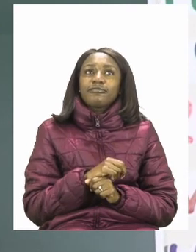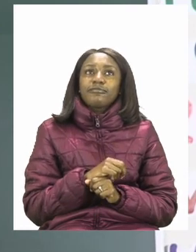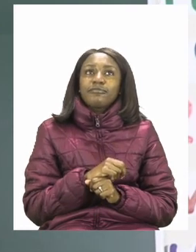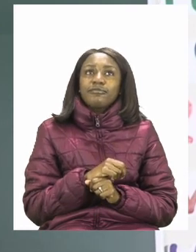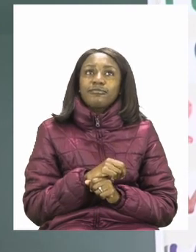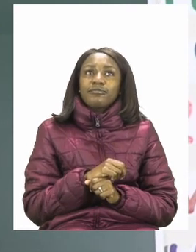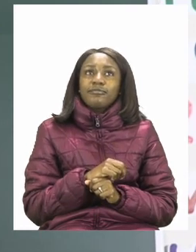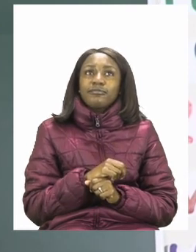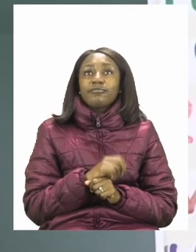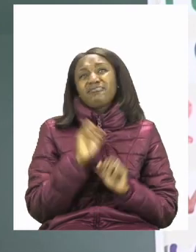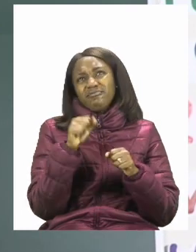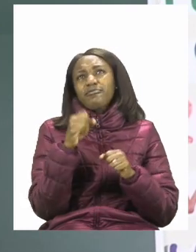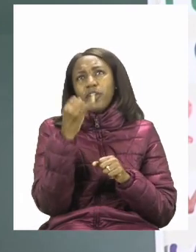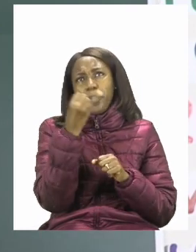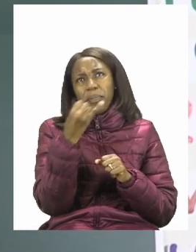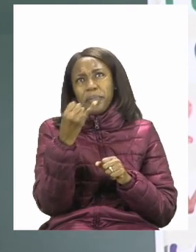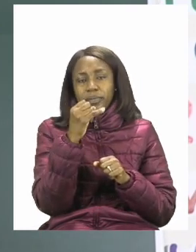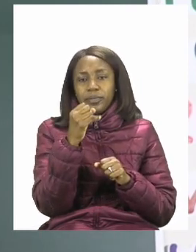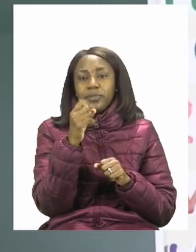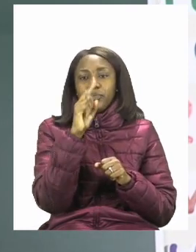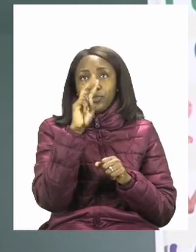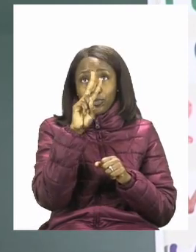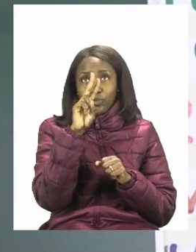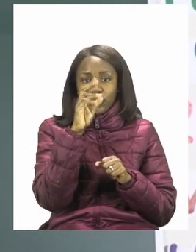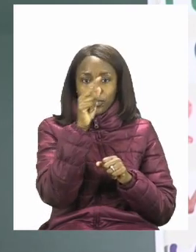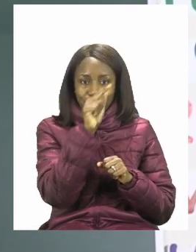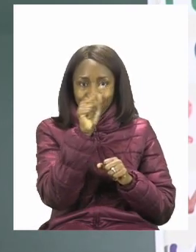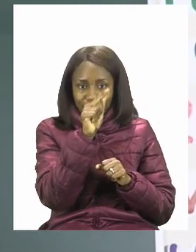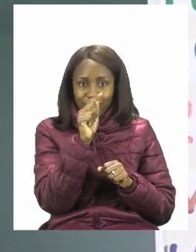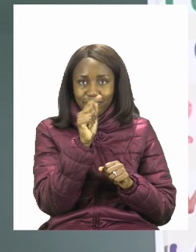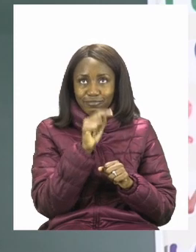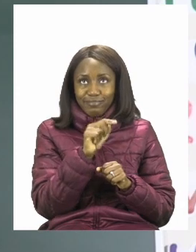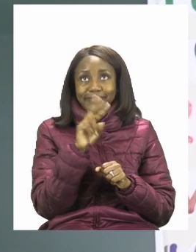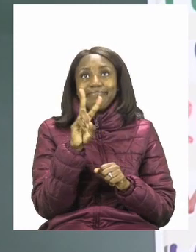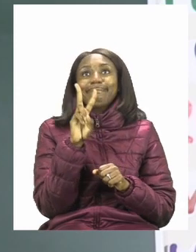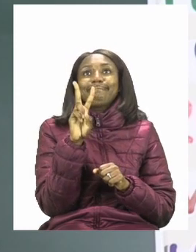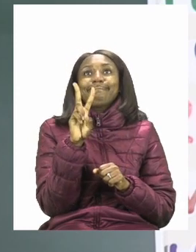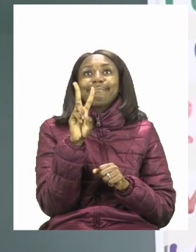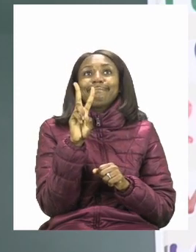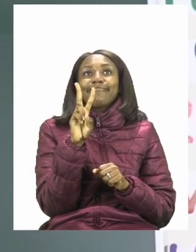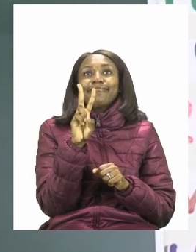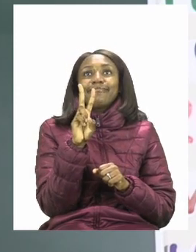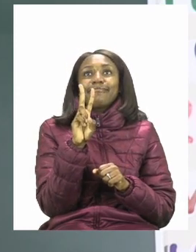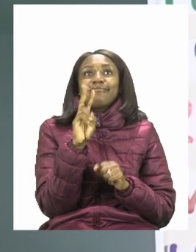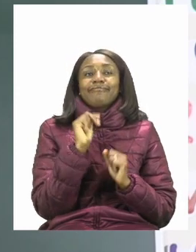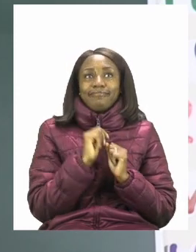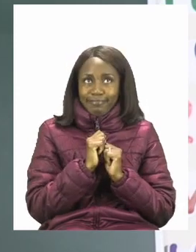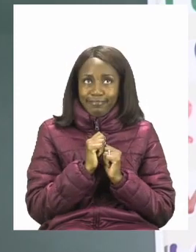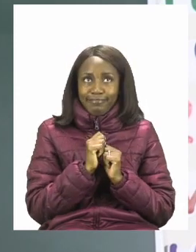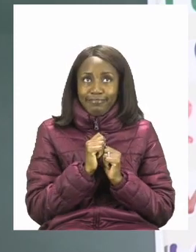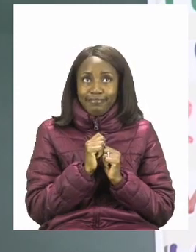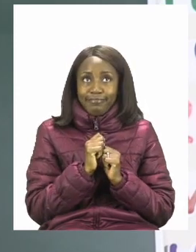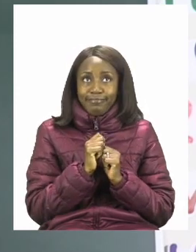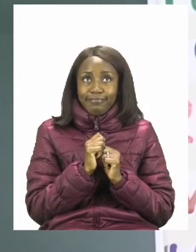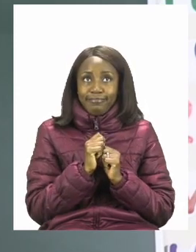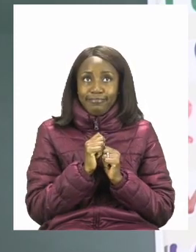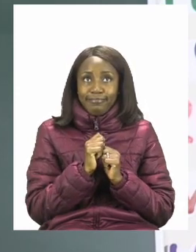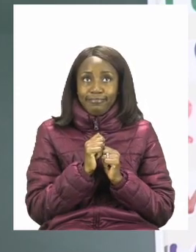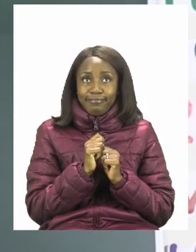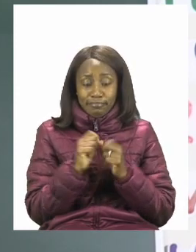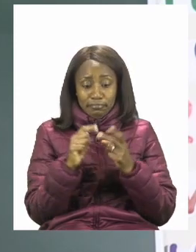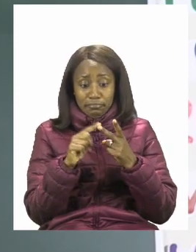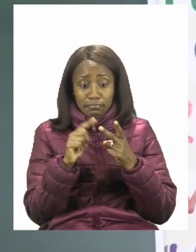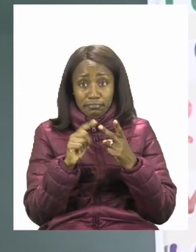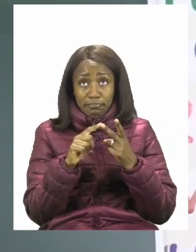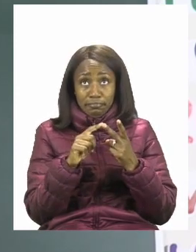can draw 2 dots in there in a color that you like. Then we have to